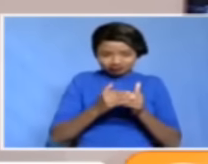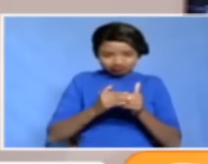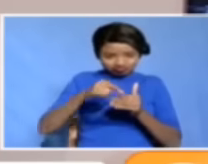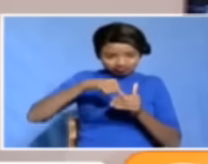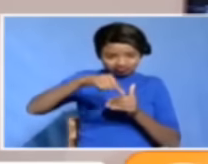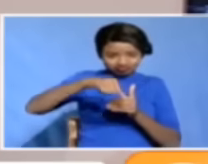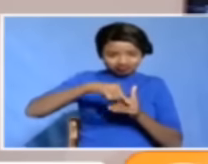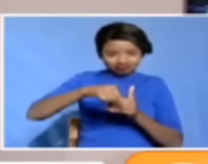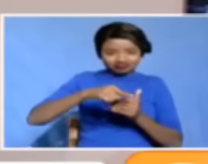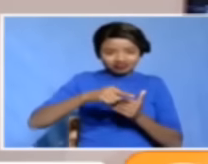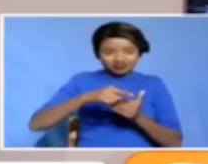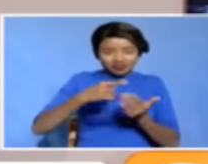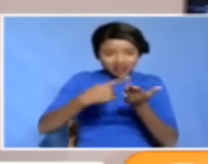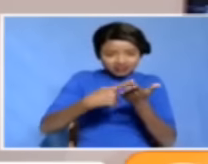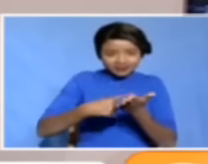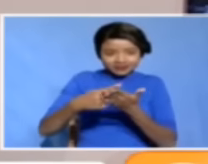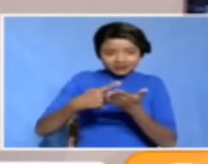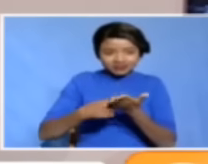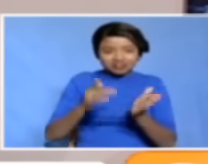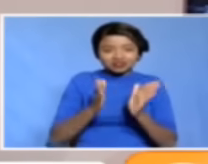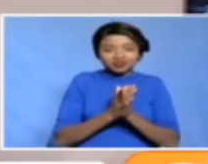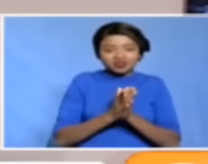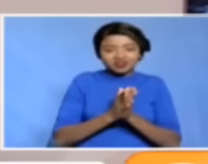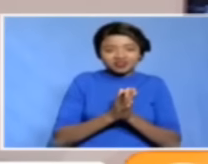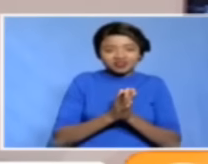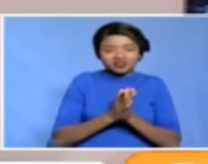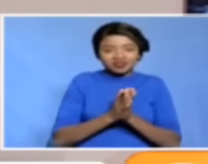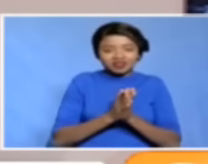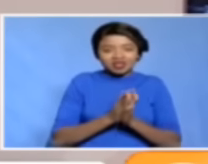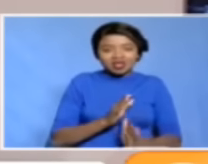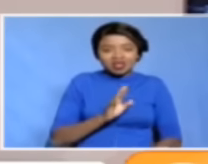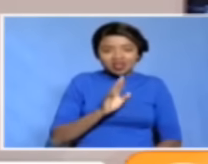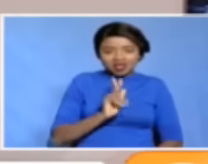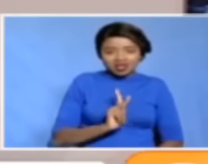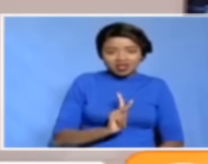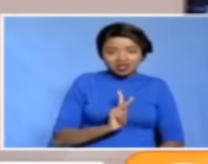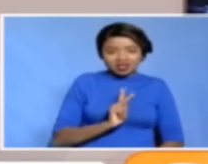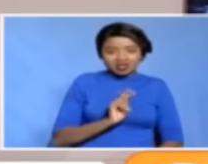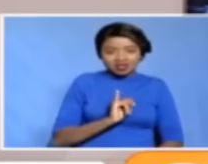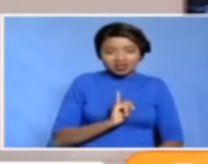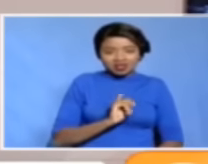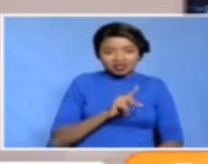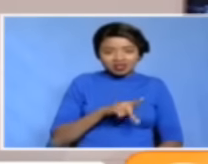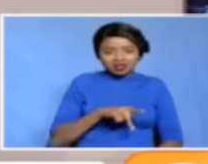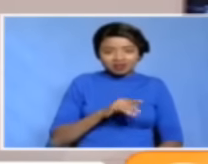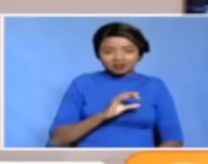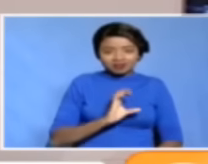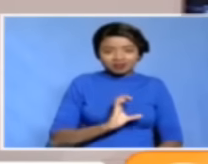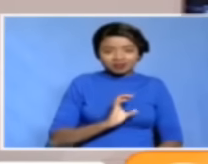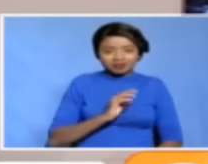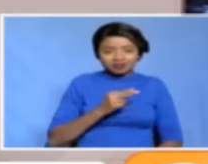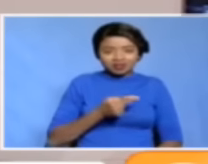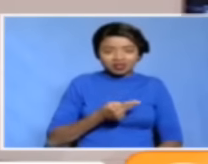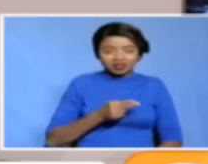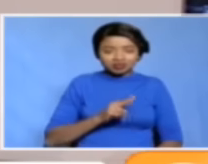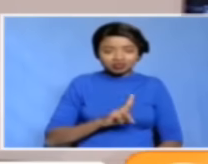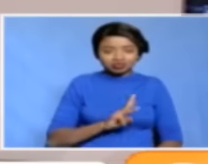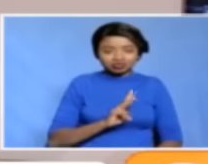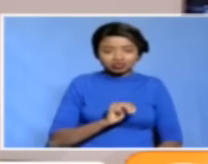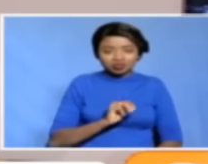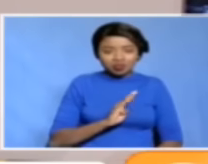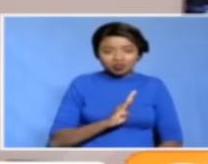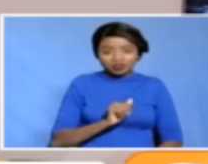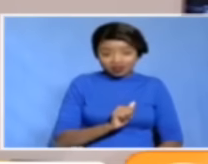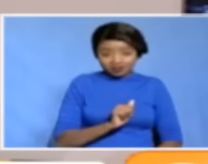your colleague from the Senate, Majority Leader Kipchumba Murkomen, who then said that there are powerful voices in the